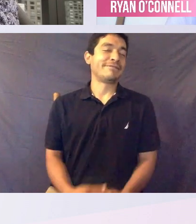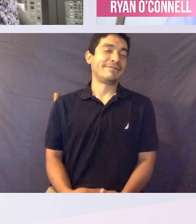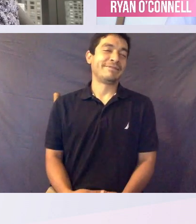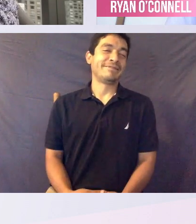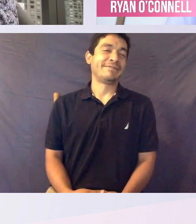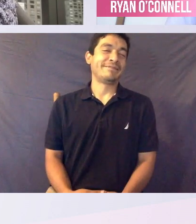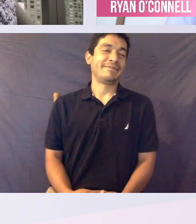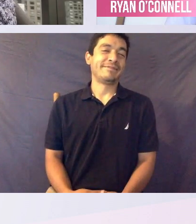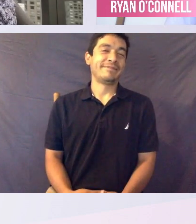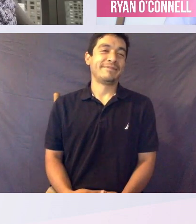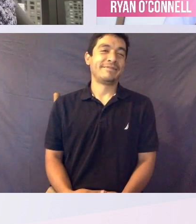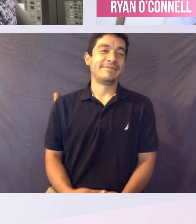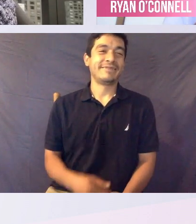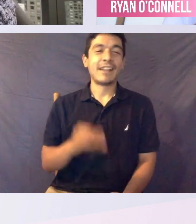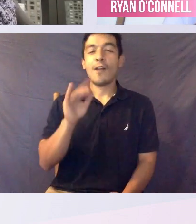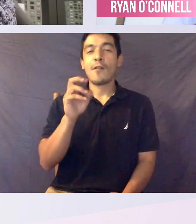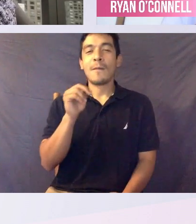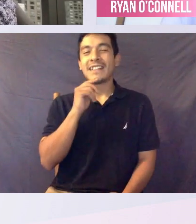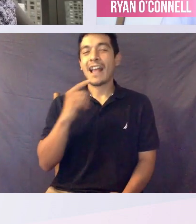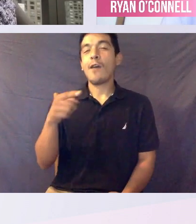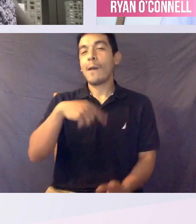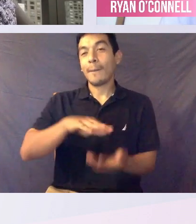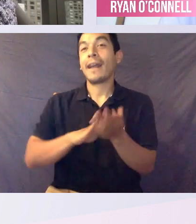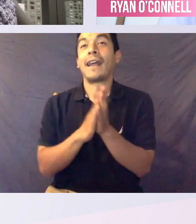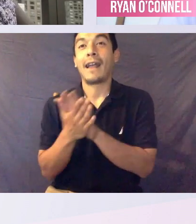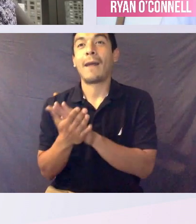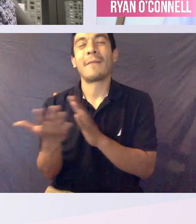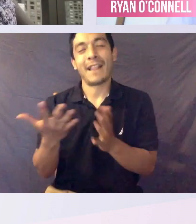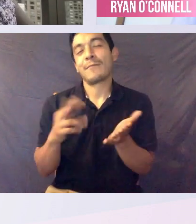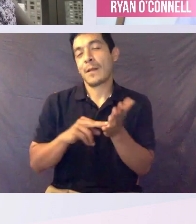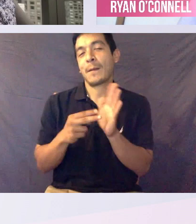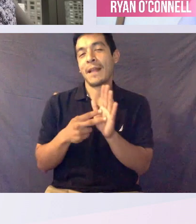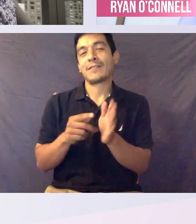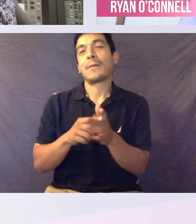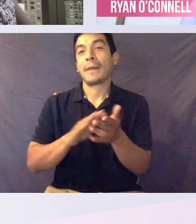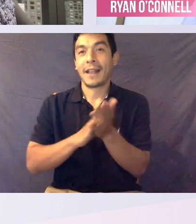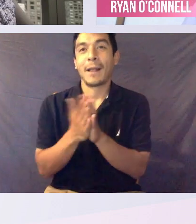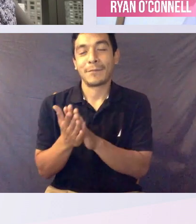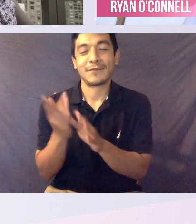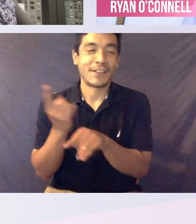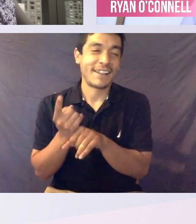You become over time. That's what we're meant to become, right?